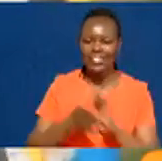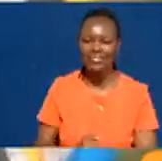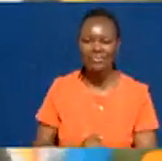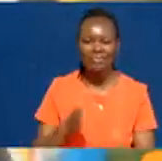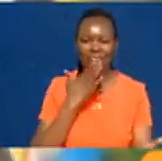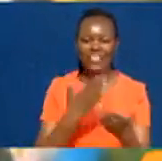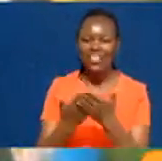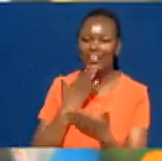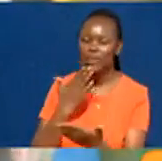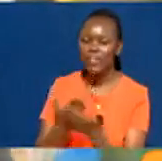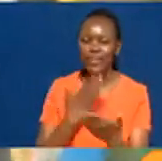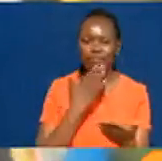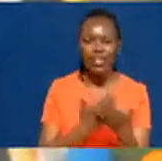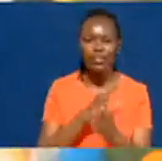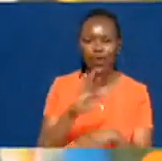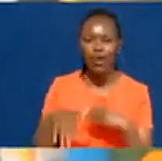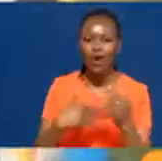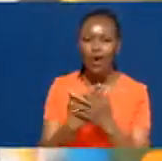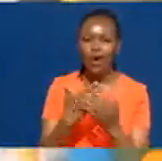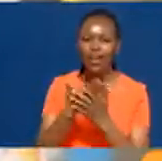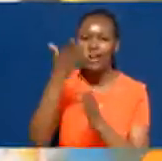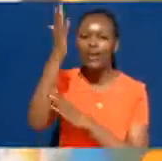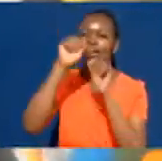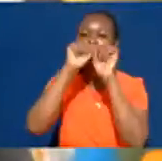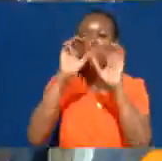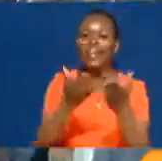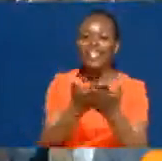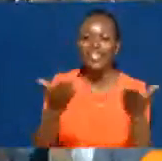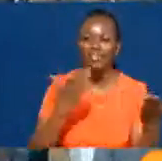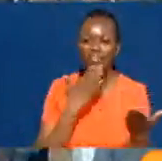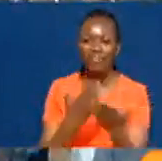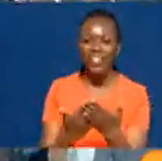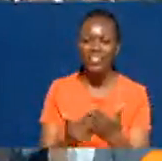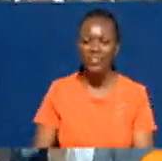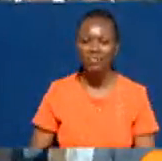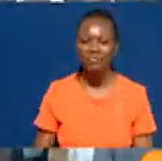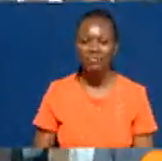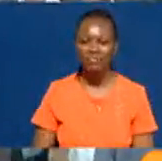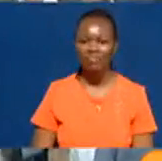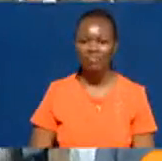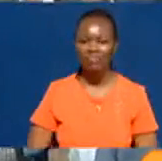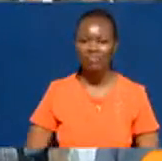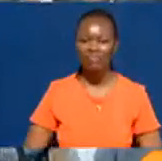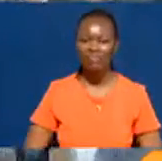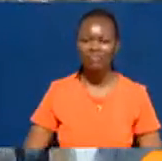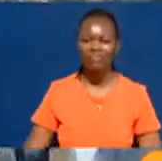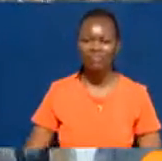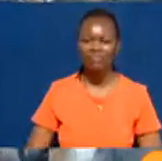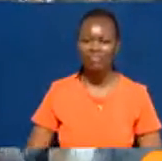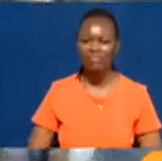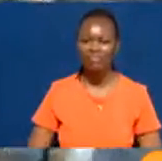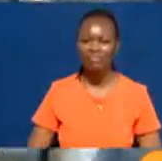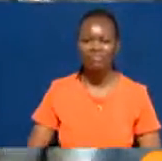asanteni sana, na watakia baraka ya Mungu. Thank you. All right, kindly, let's remain seated. Kindly, let's remain seated for a minute.